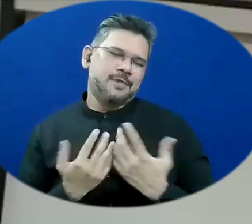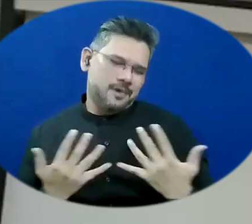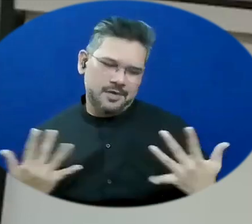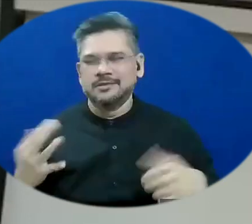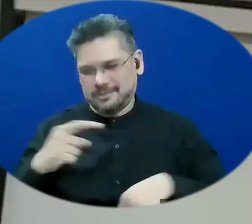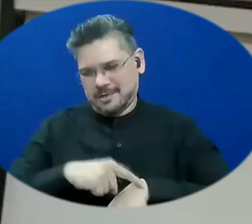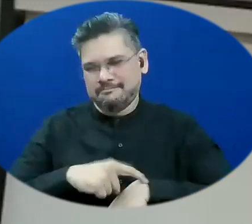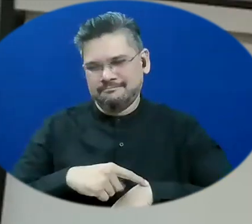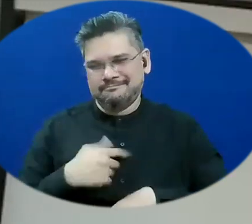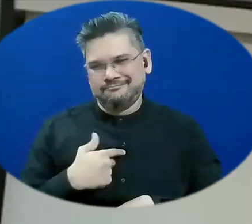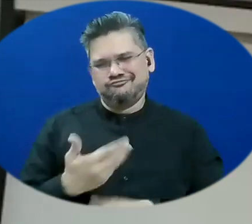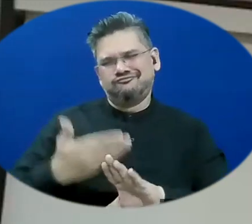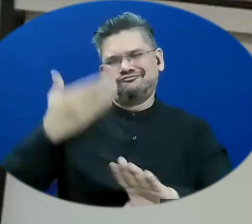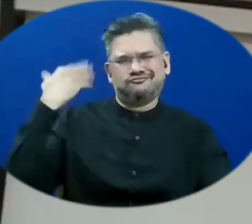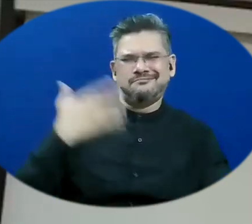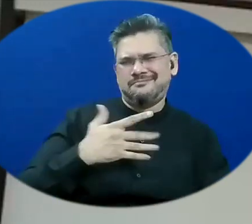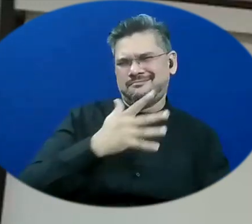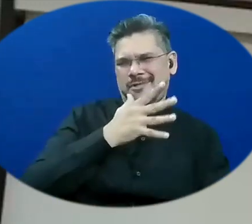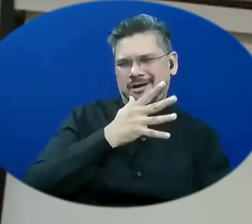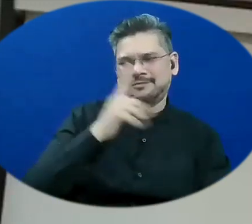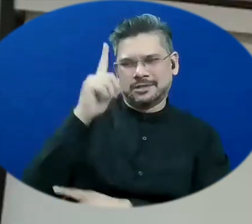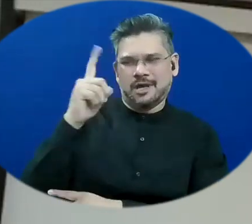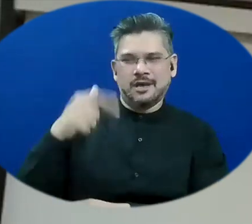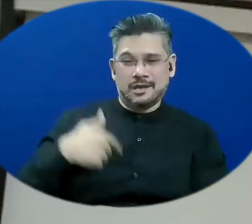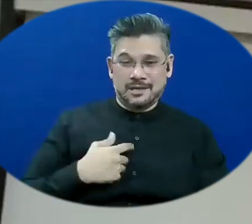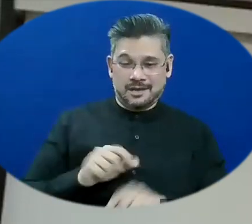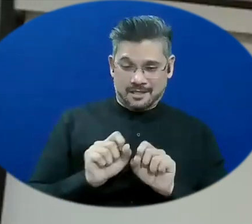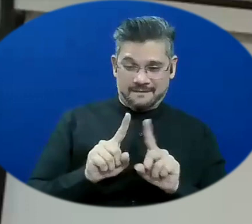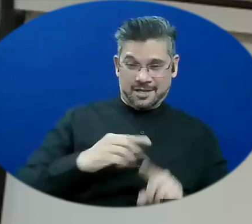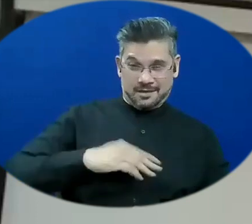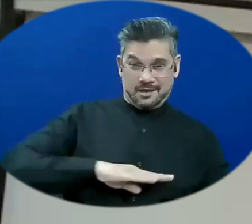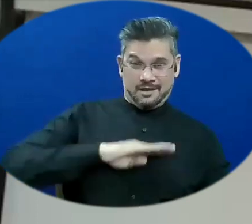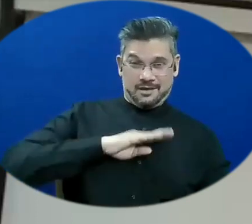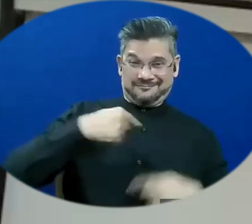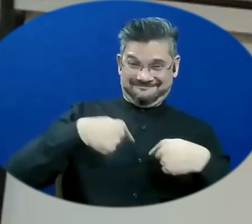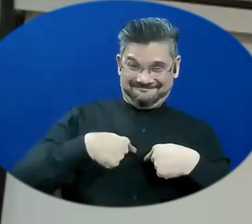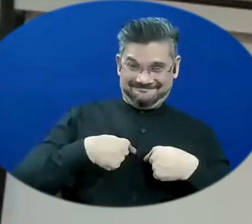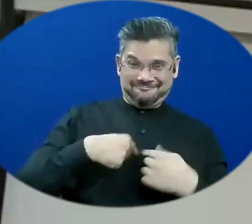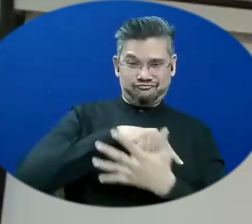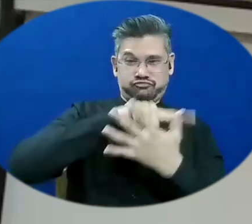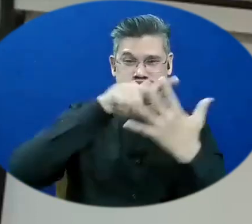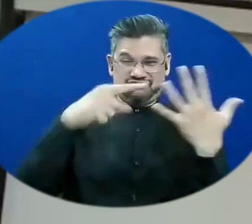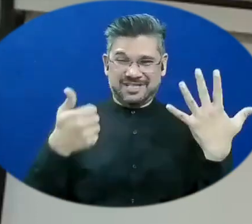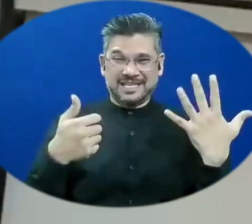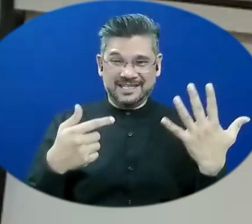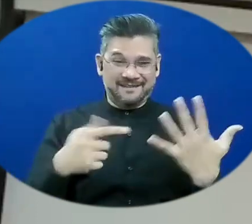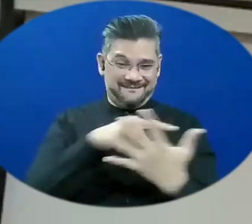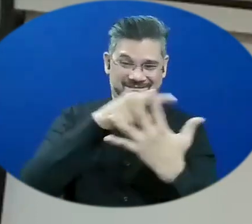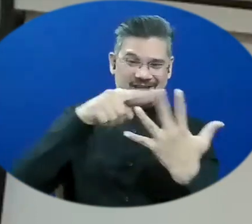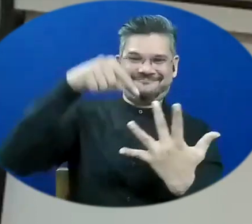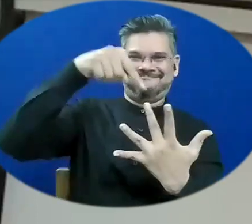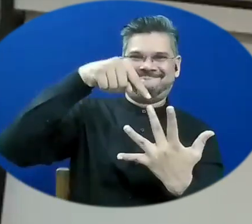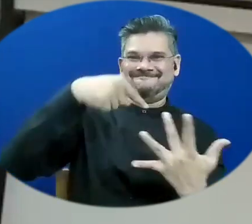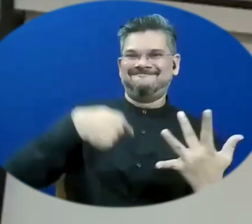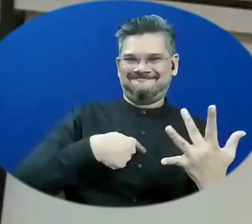when she was brain damaged when I was an 11-year-old child, the middle child of 5. And she lived to be 82, and